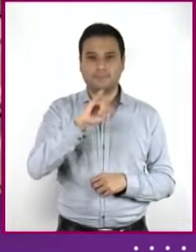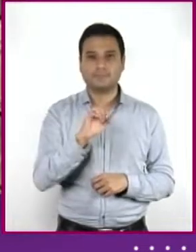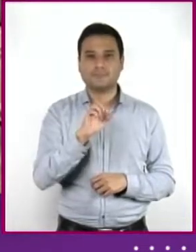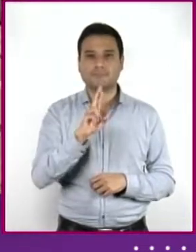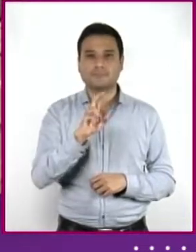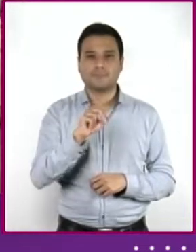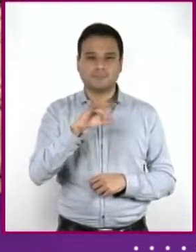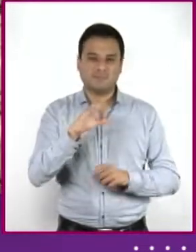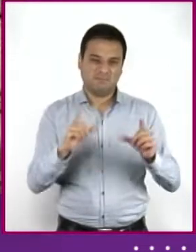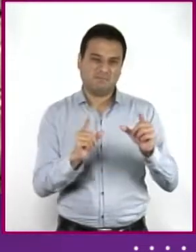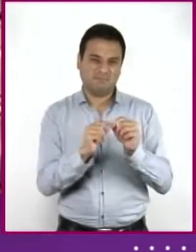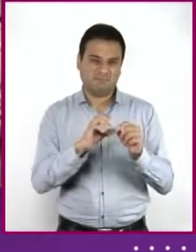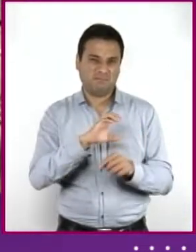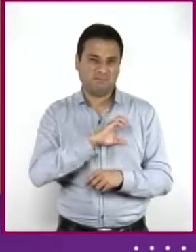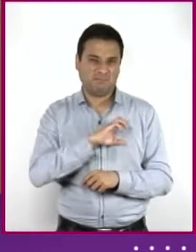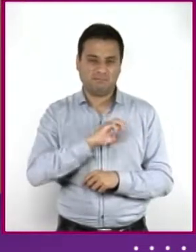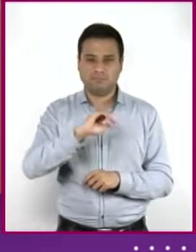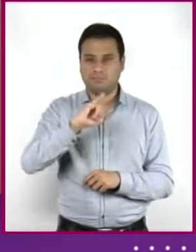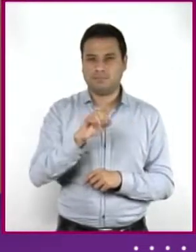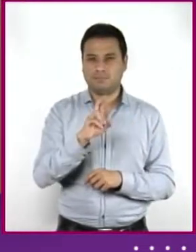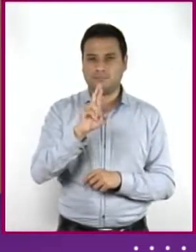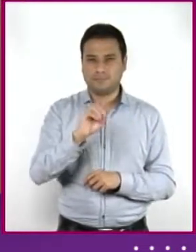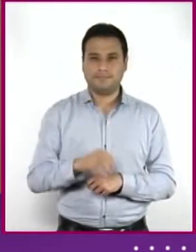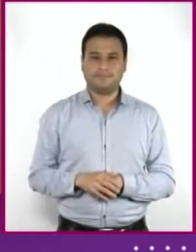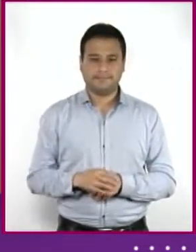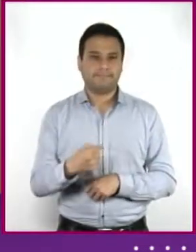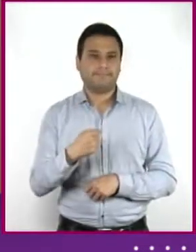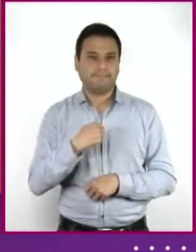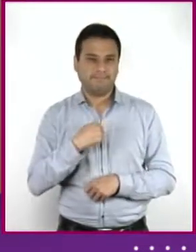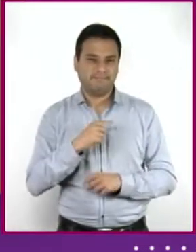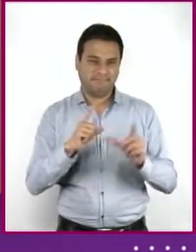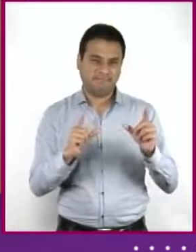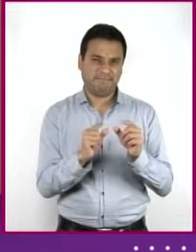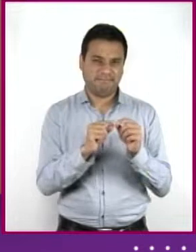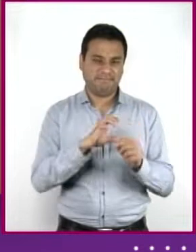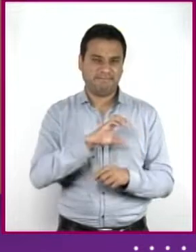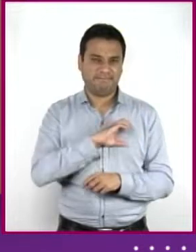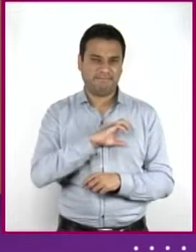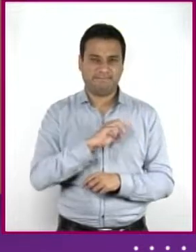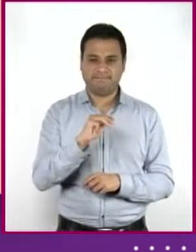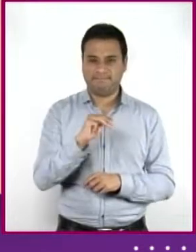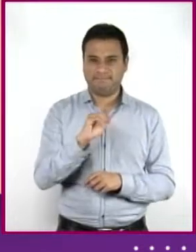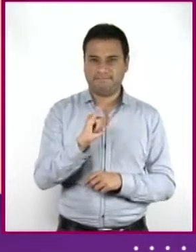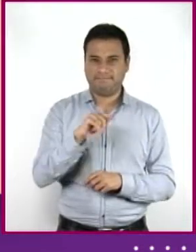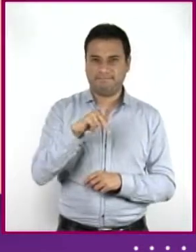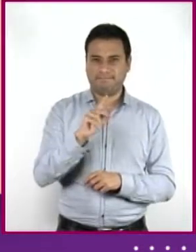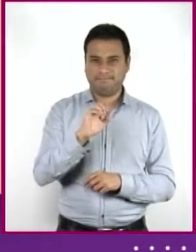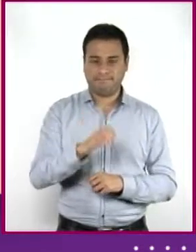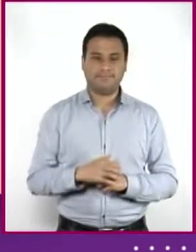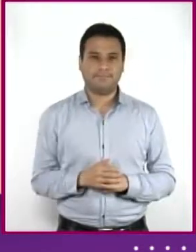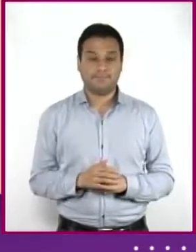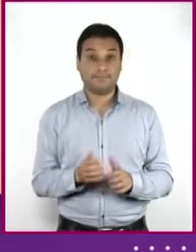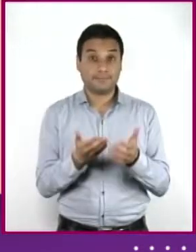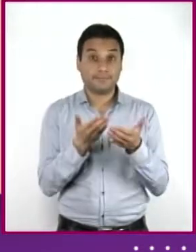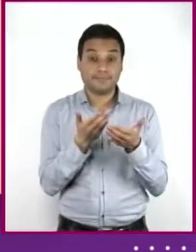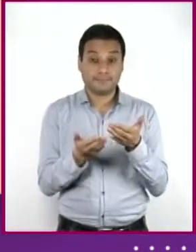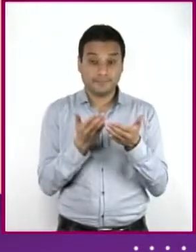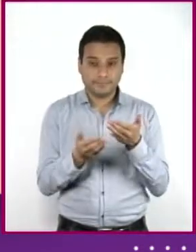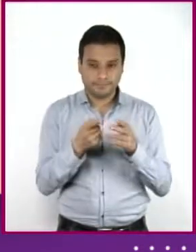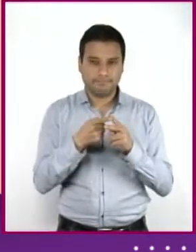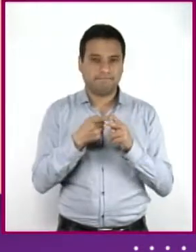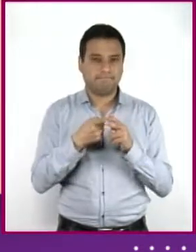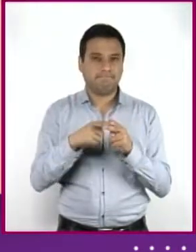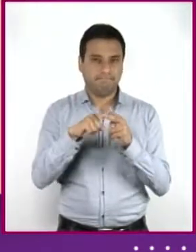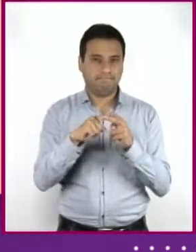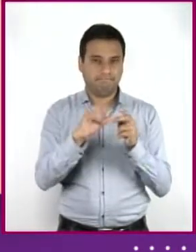call me Jero. You can call me Mike. Okay, let's start our tour.